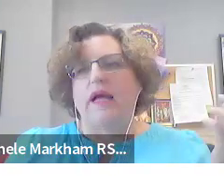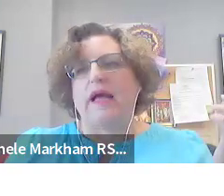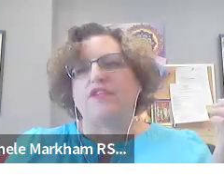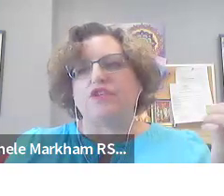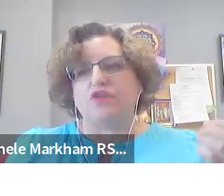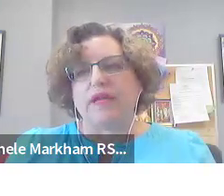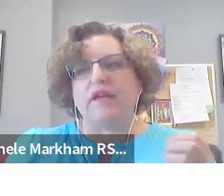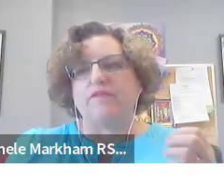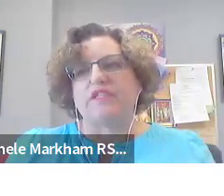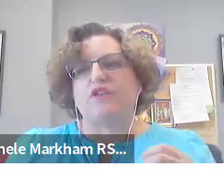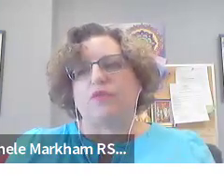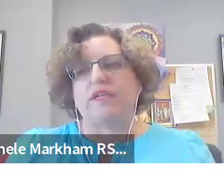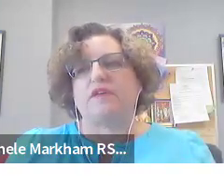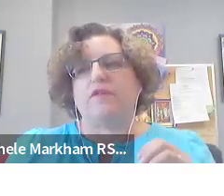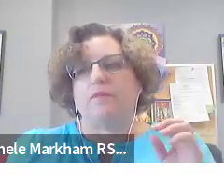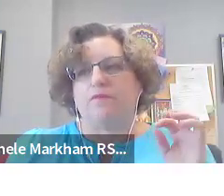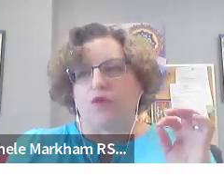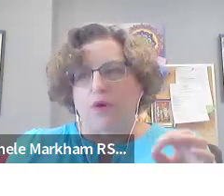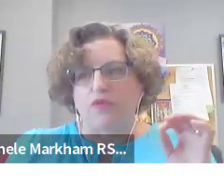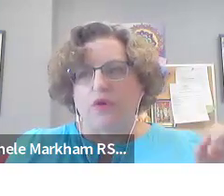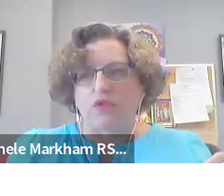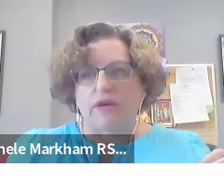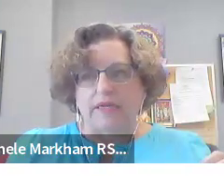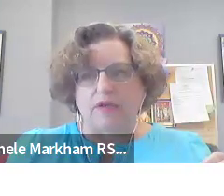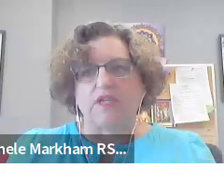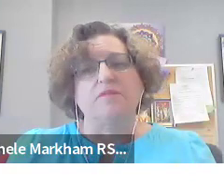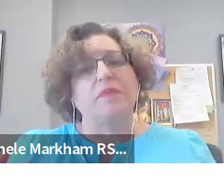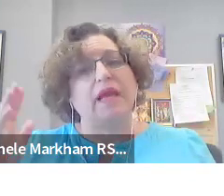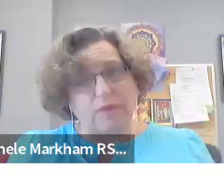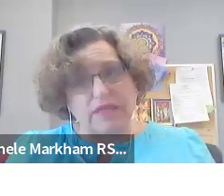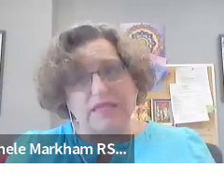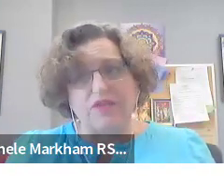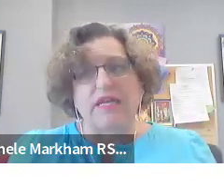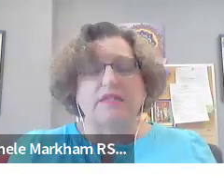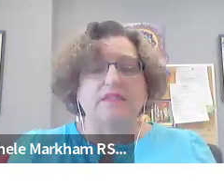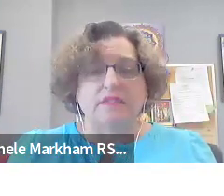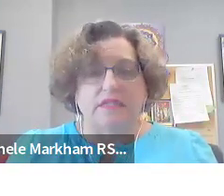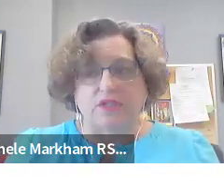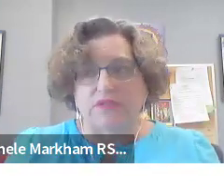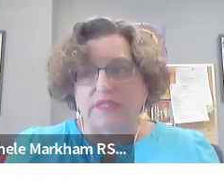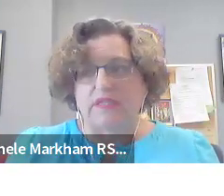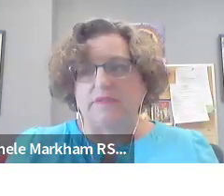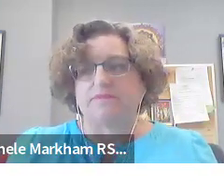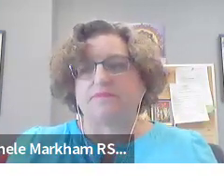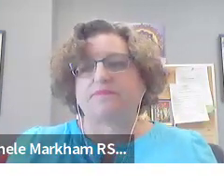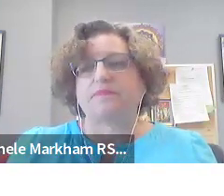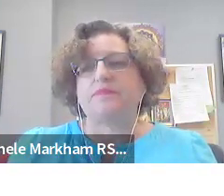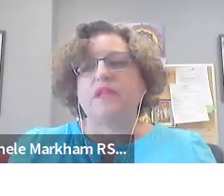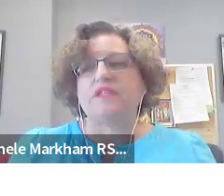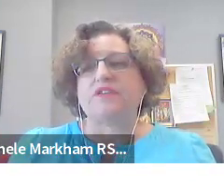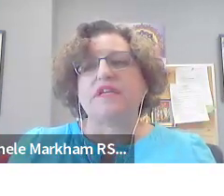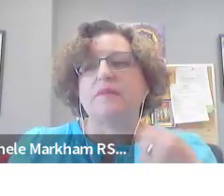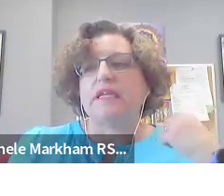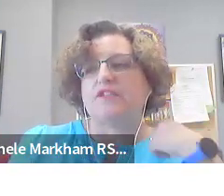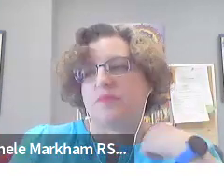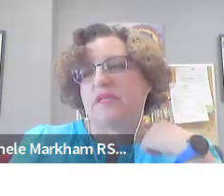were, and the degree of physical risk for both the older adult as well as the other tenants in the senior's facility.